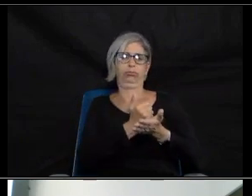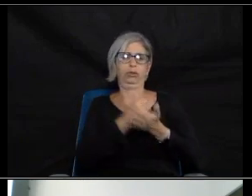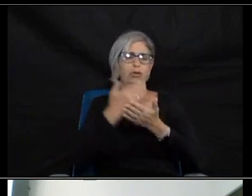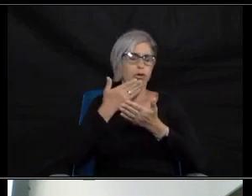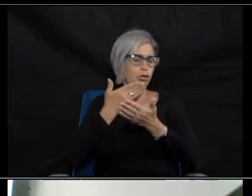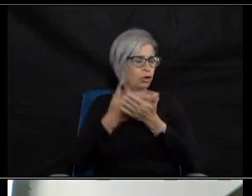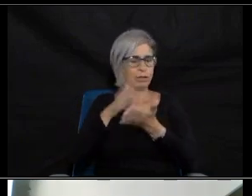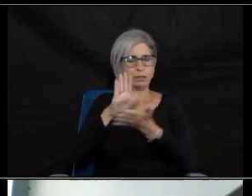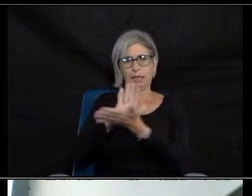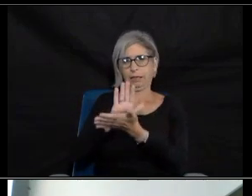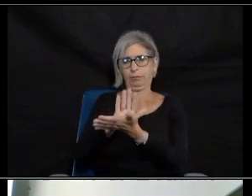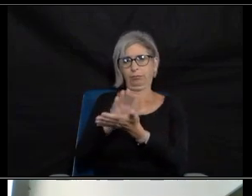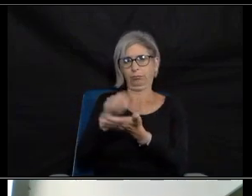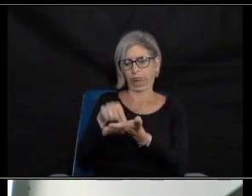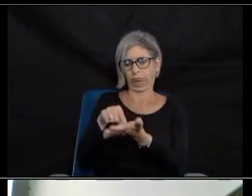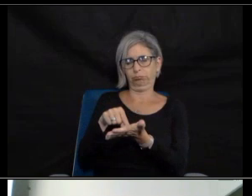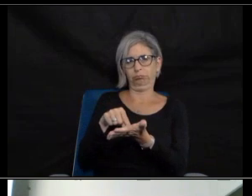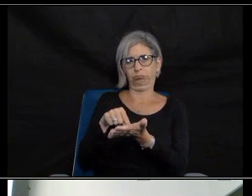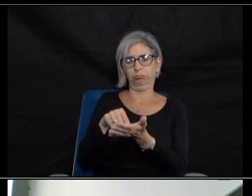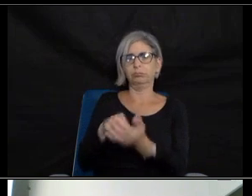slide, John, that'd be great.